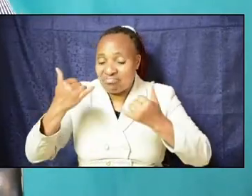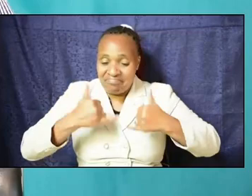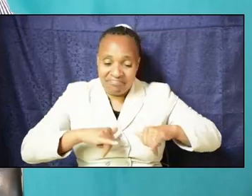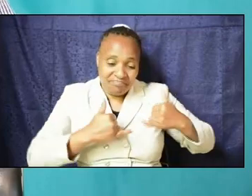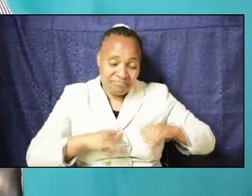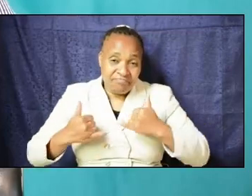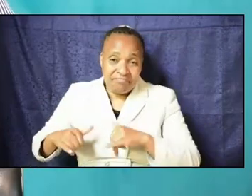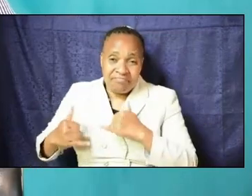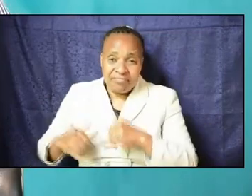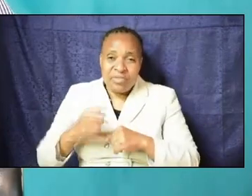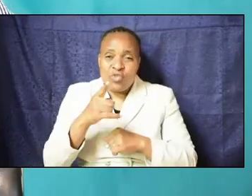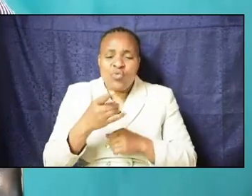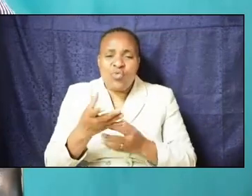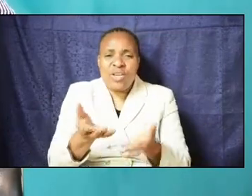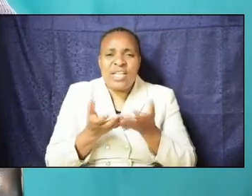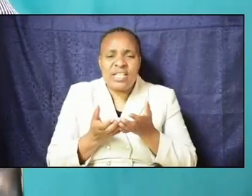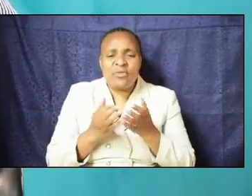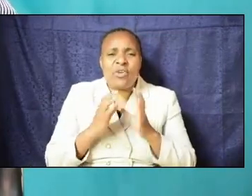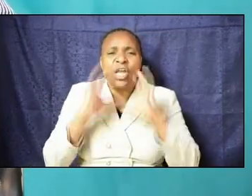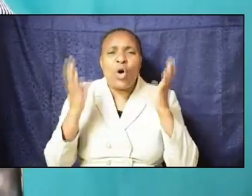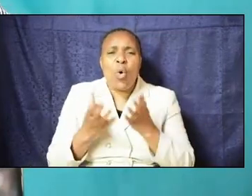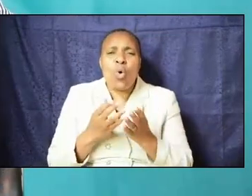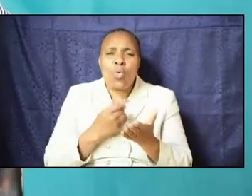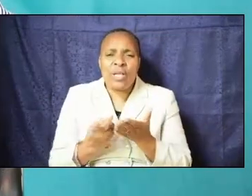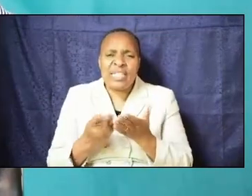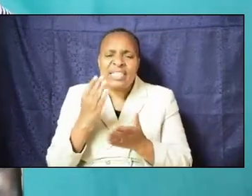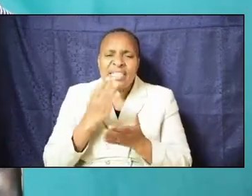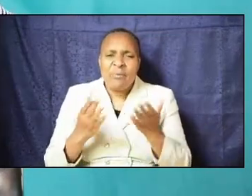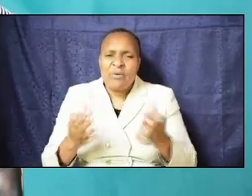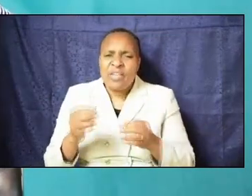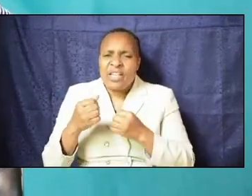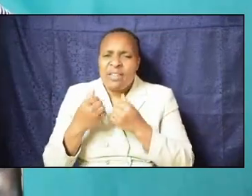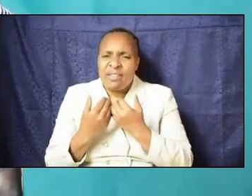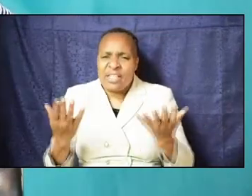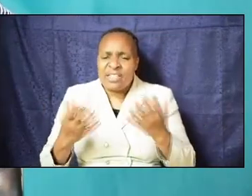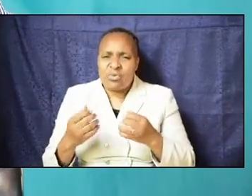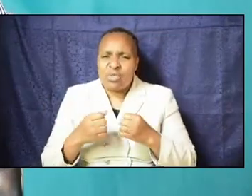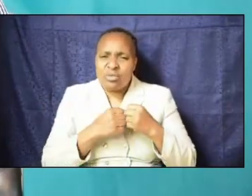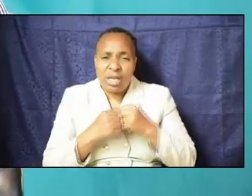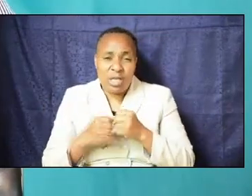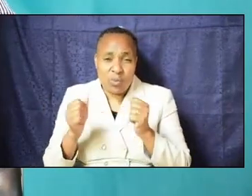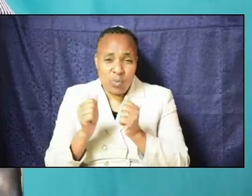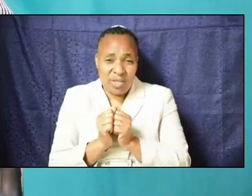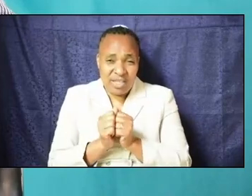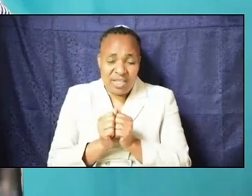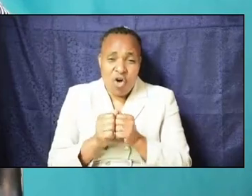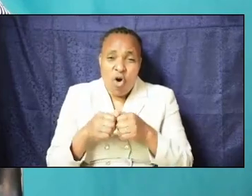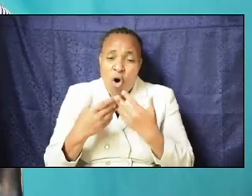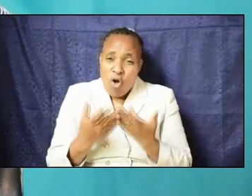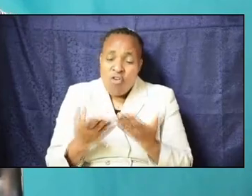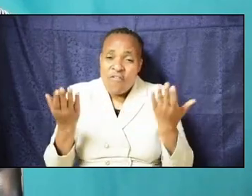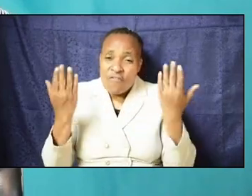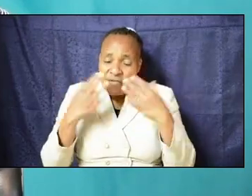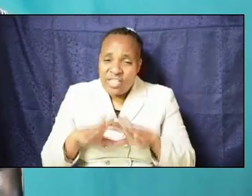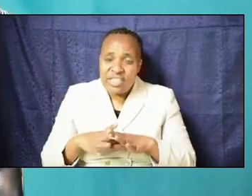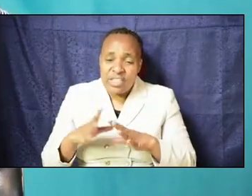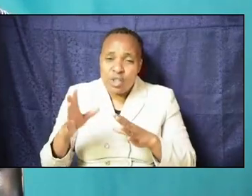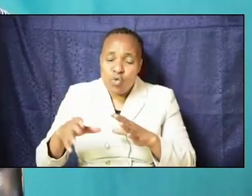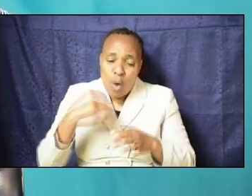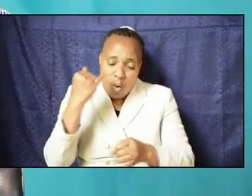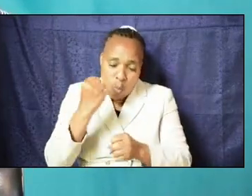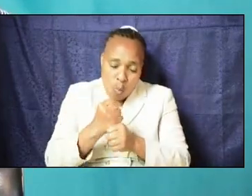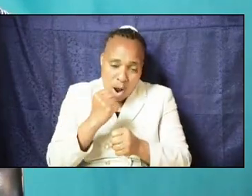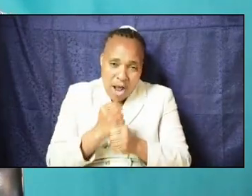know you really need for the whole week? Those are some of the things that we may be struggling with. Is it even just finishing your assignments in good